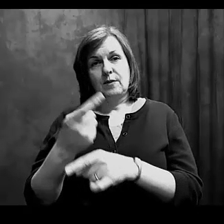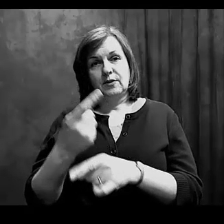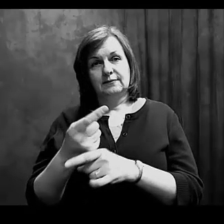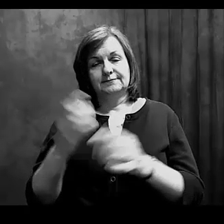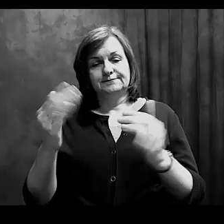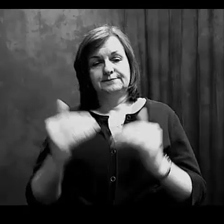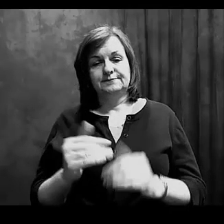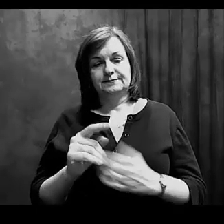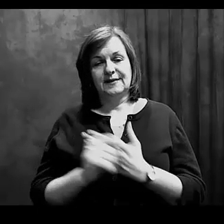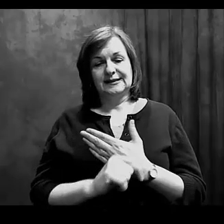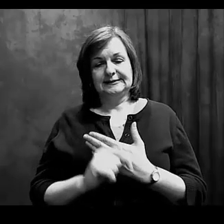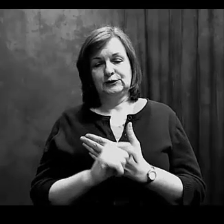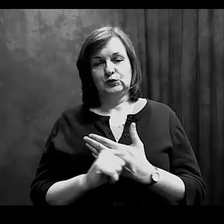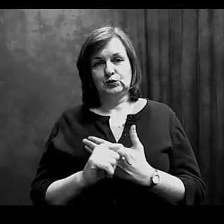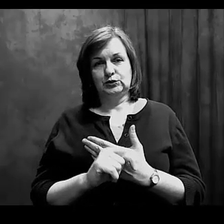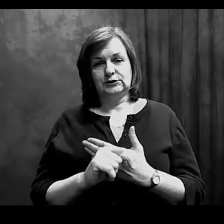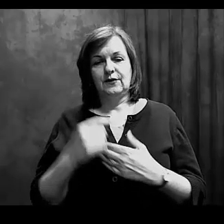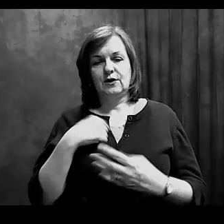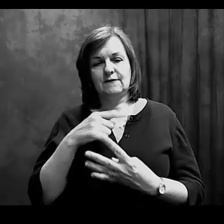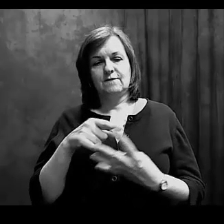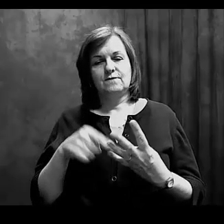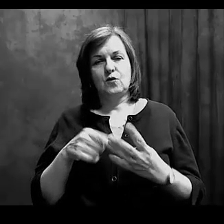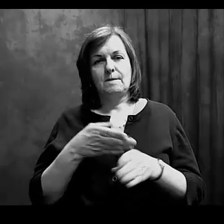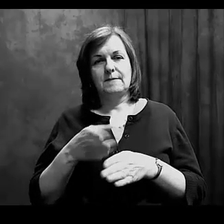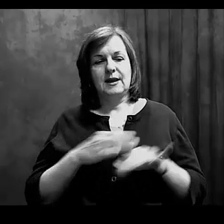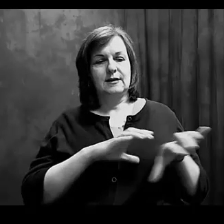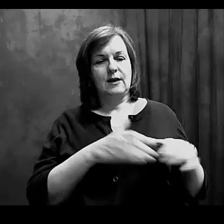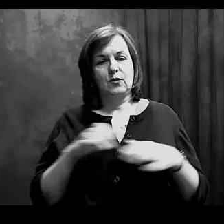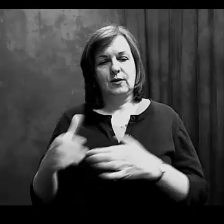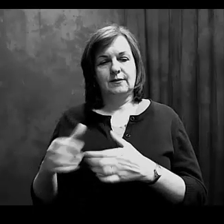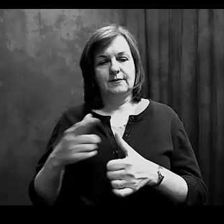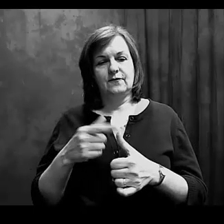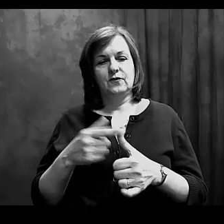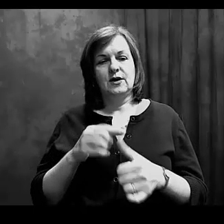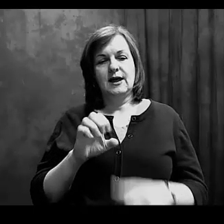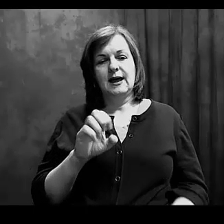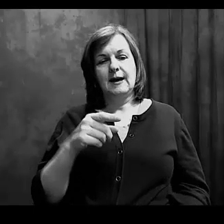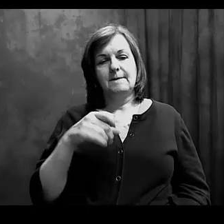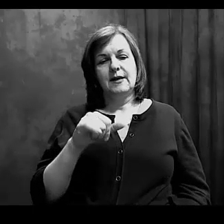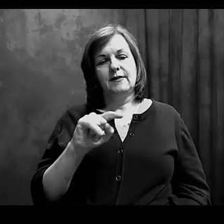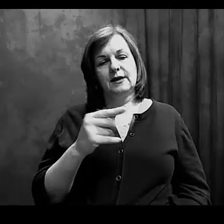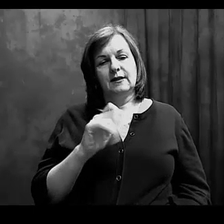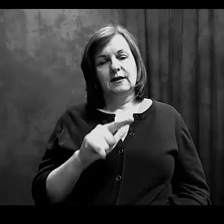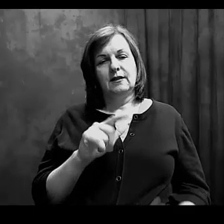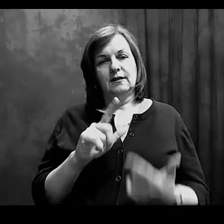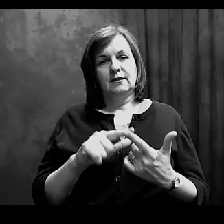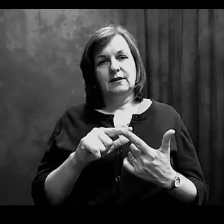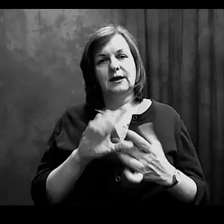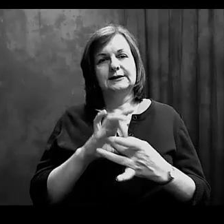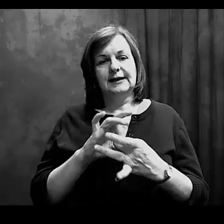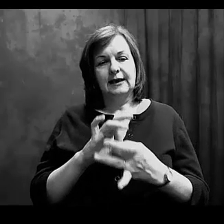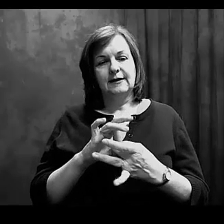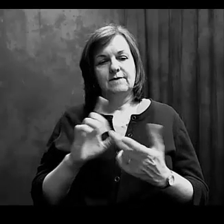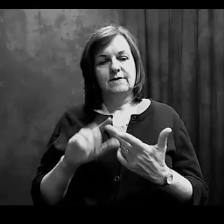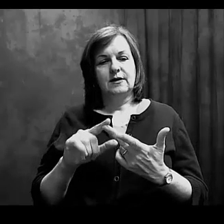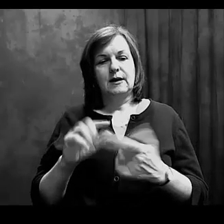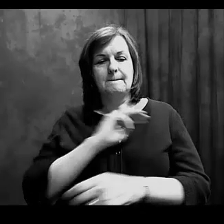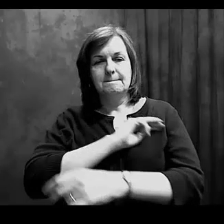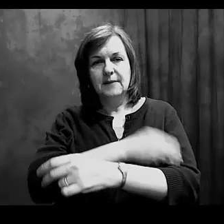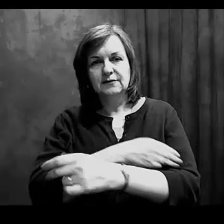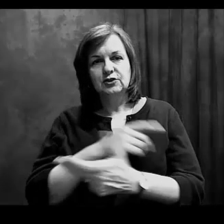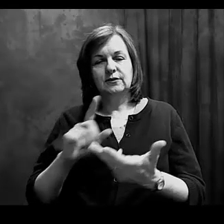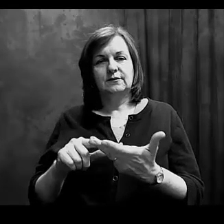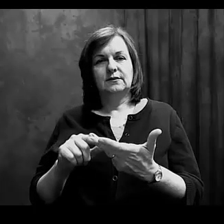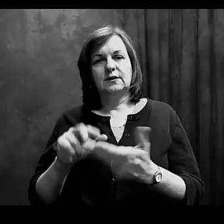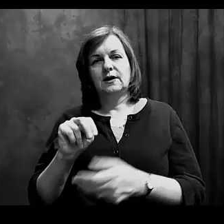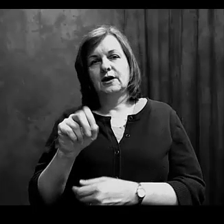tissues, we will talk about four main categories of tissues: epithelial, connective, muscle, and nervous.